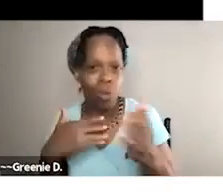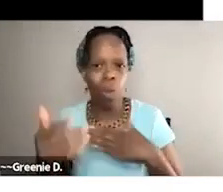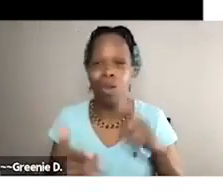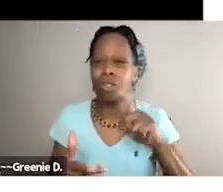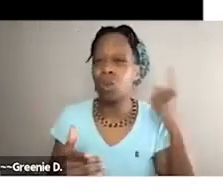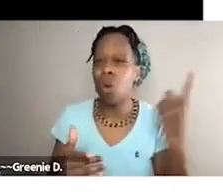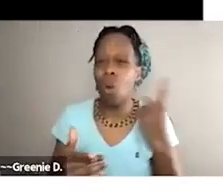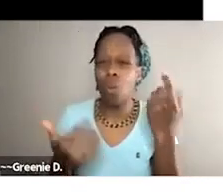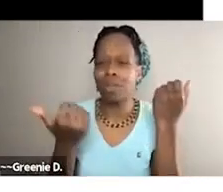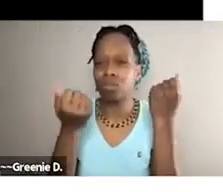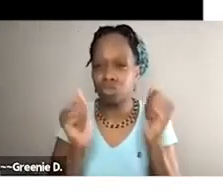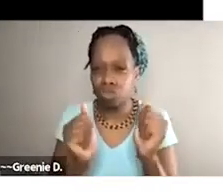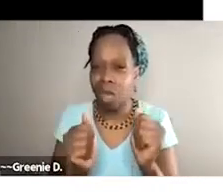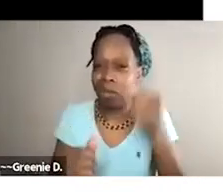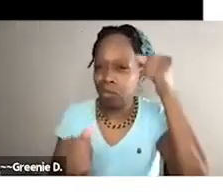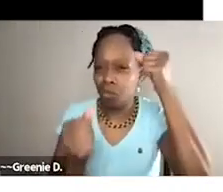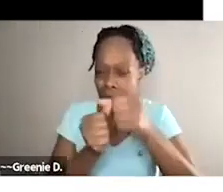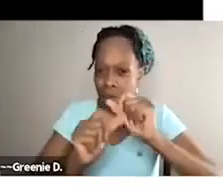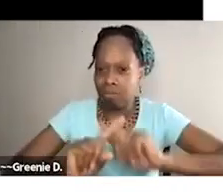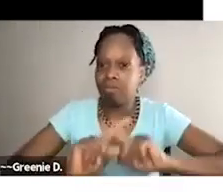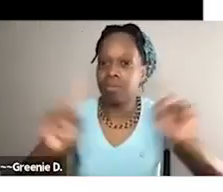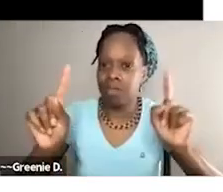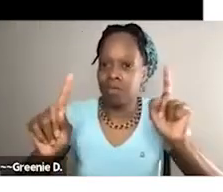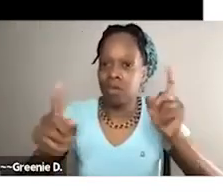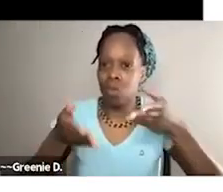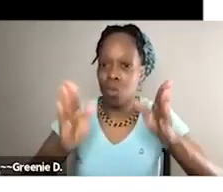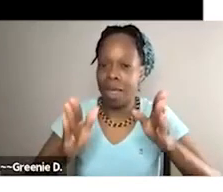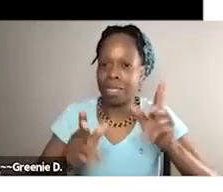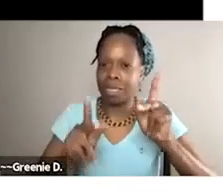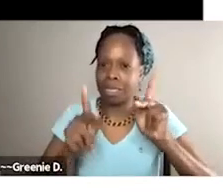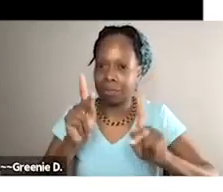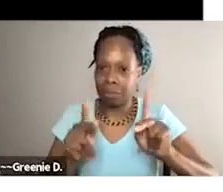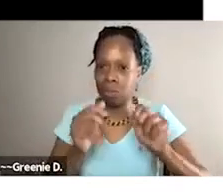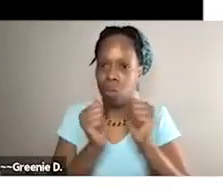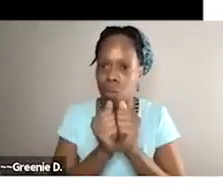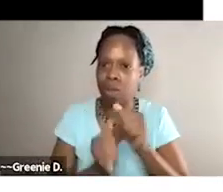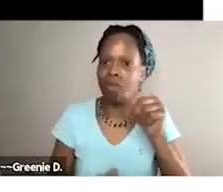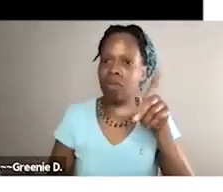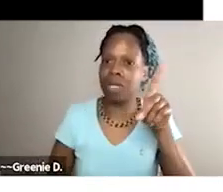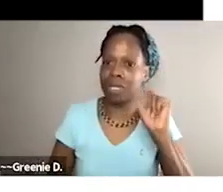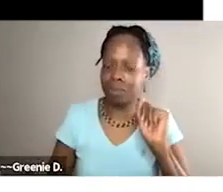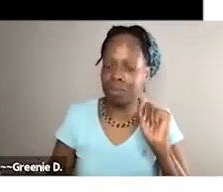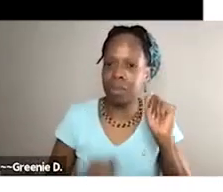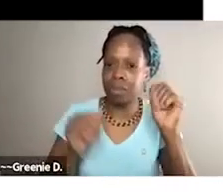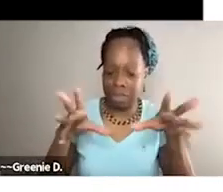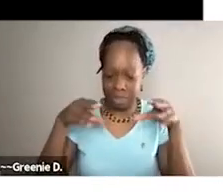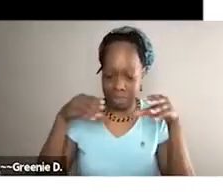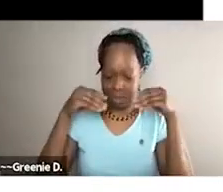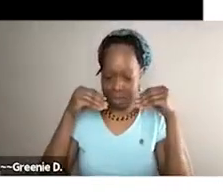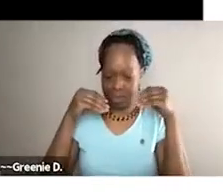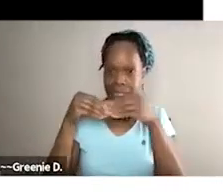and the different ways that folks with disabilities consume and communicate